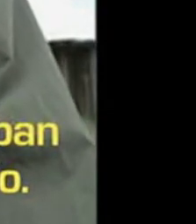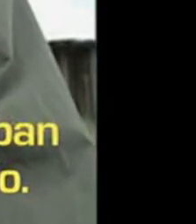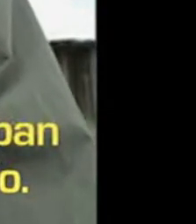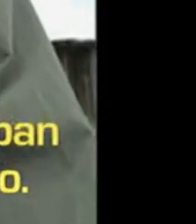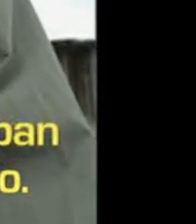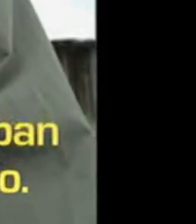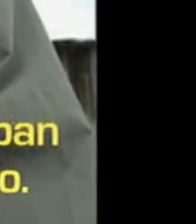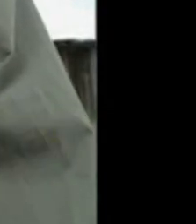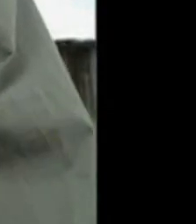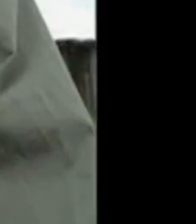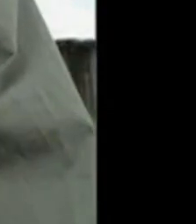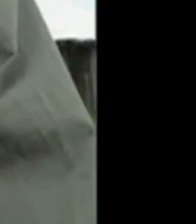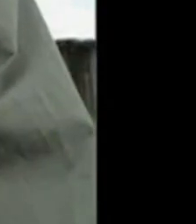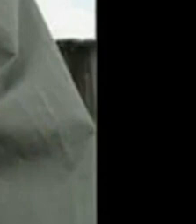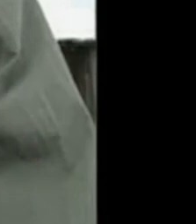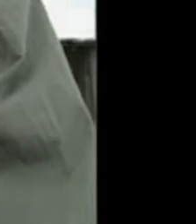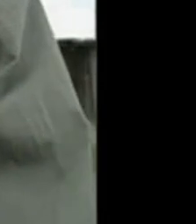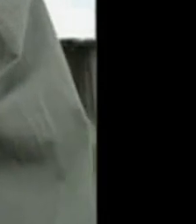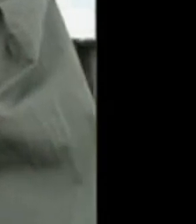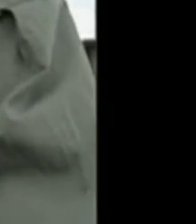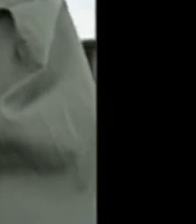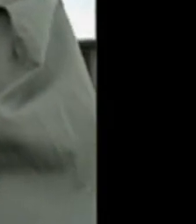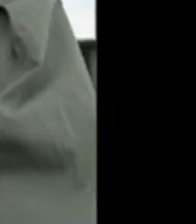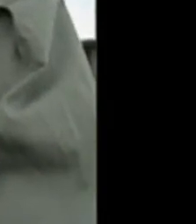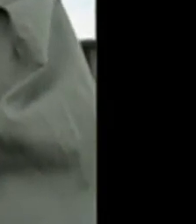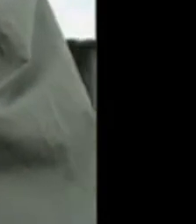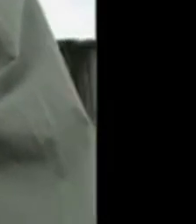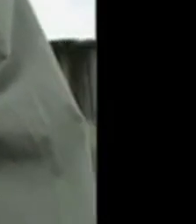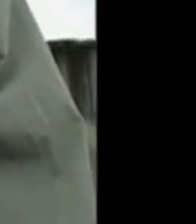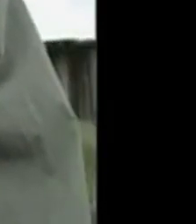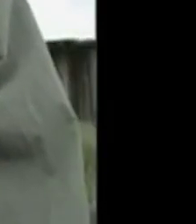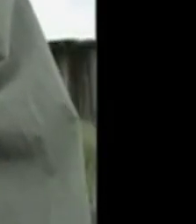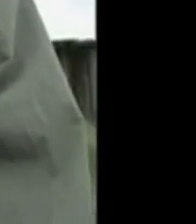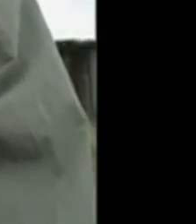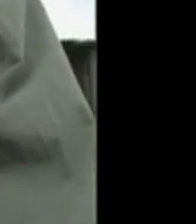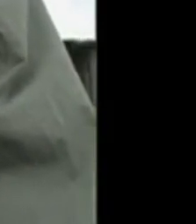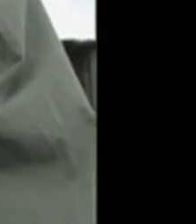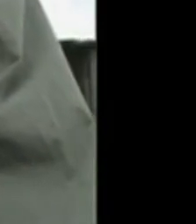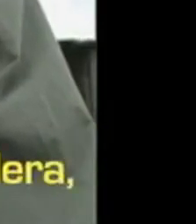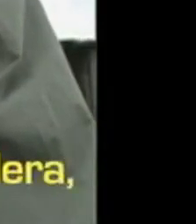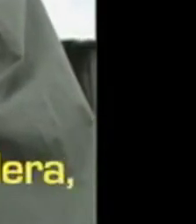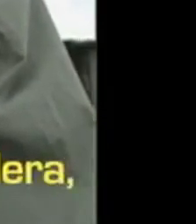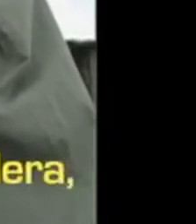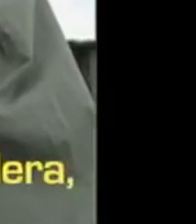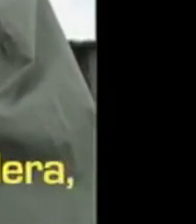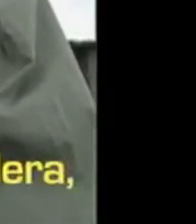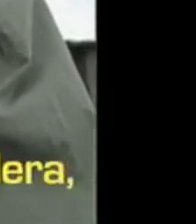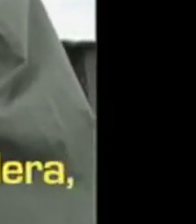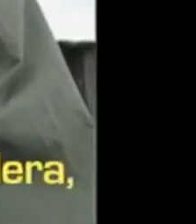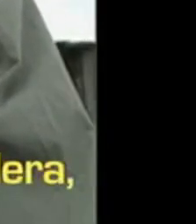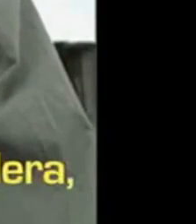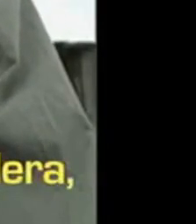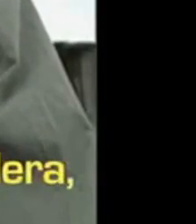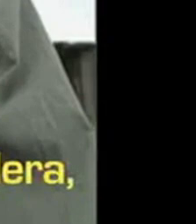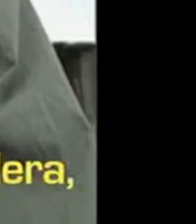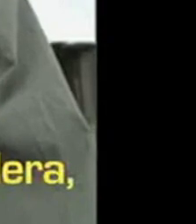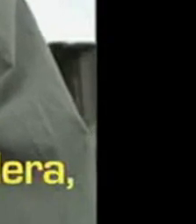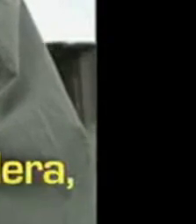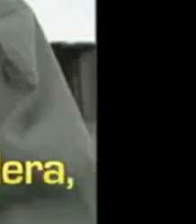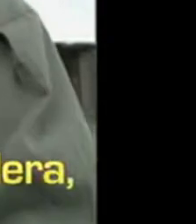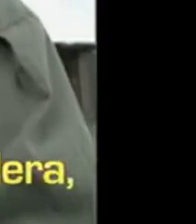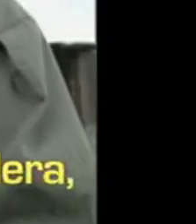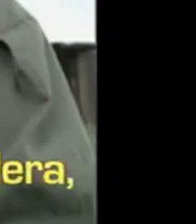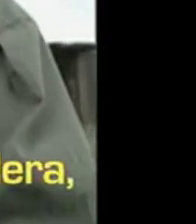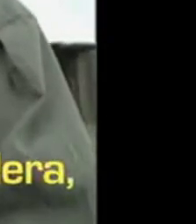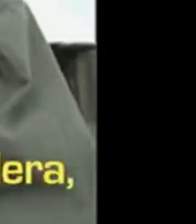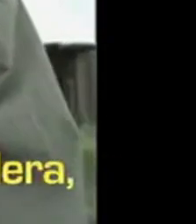of my salary, and because the wolves were affecting the same ranches, same wolves. And sometimes I worked for a Union